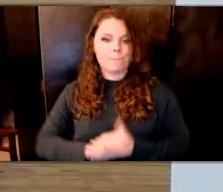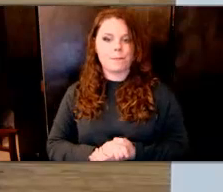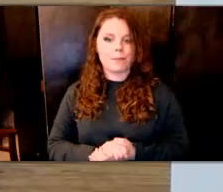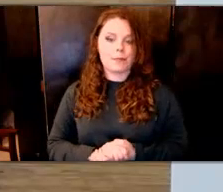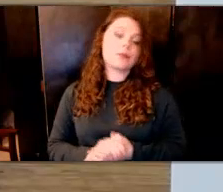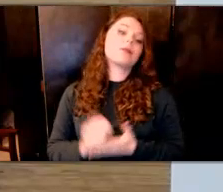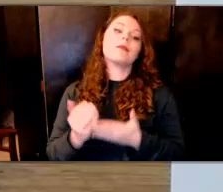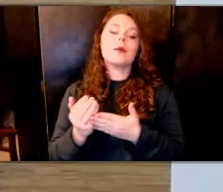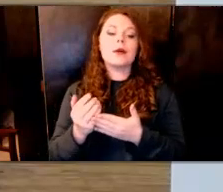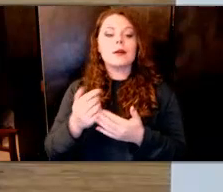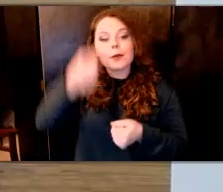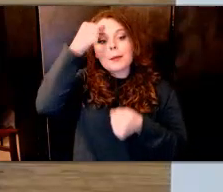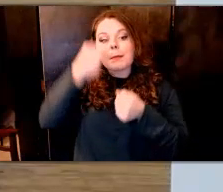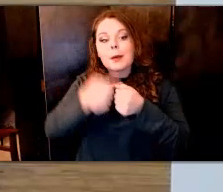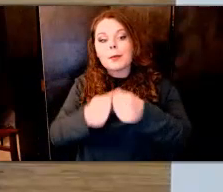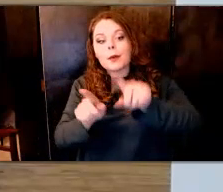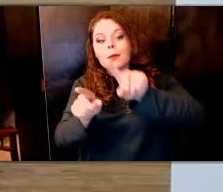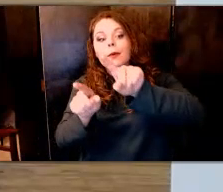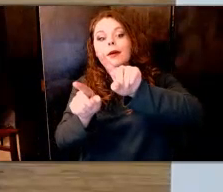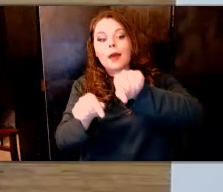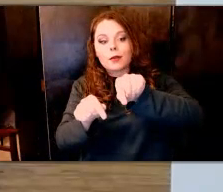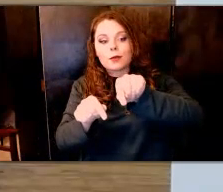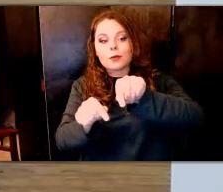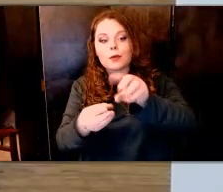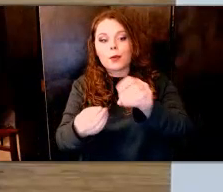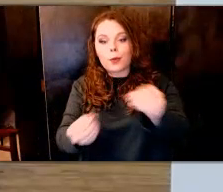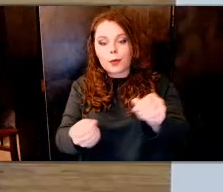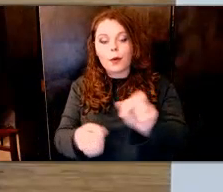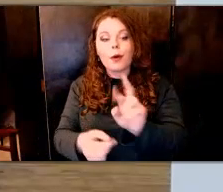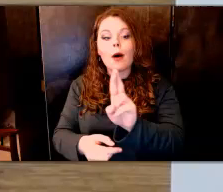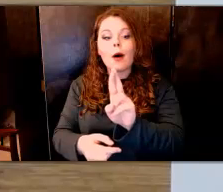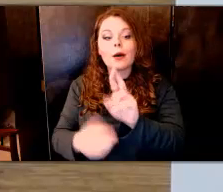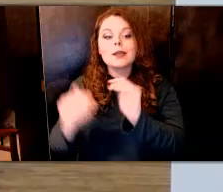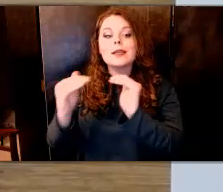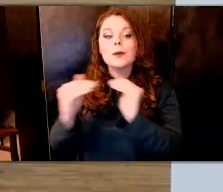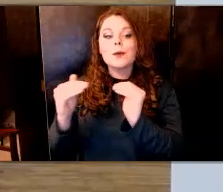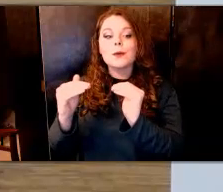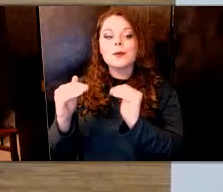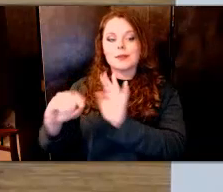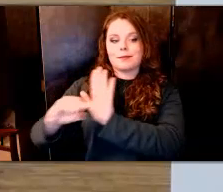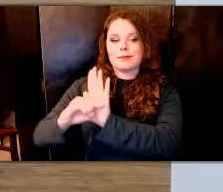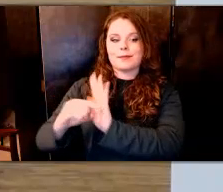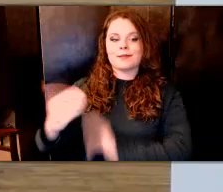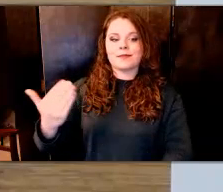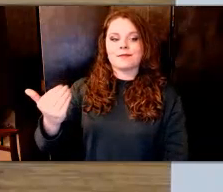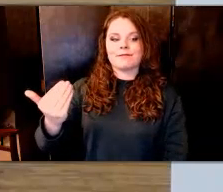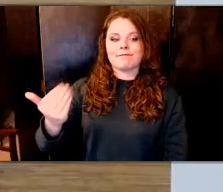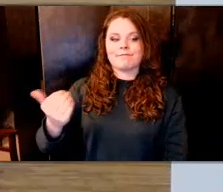Those again cancel, and you're left with R equals negative 50.